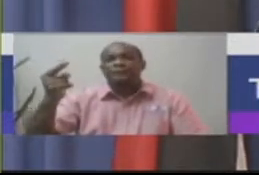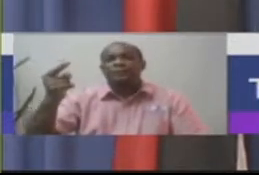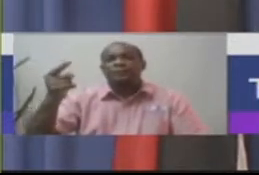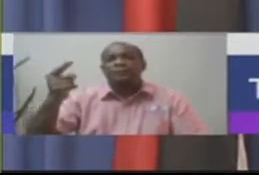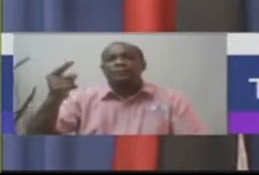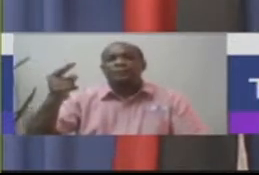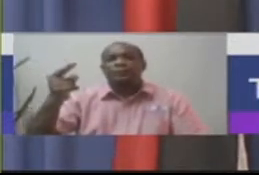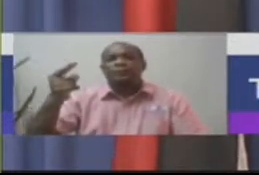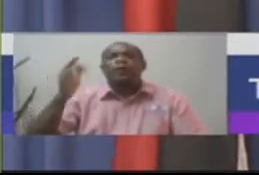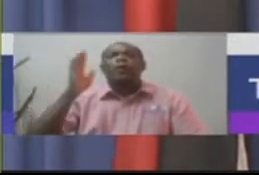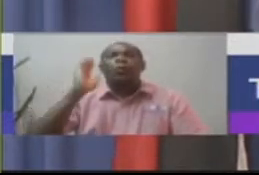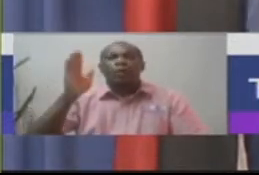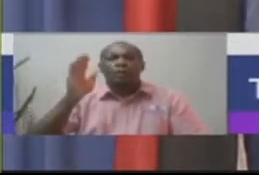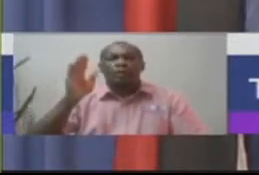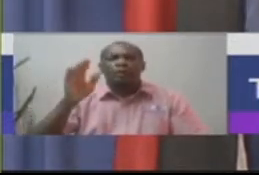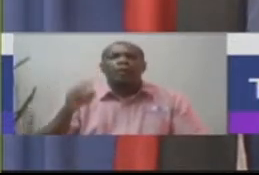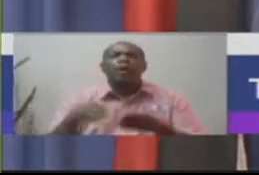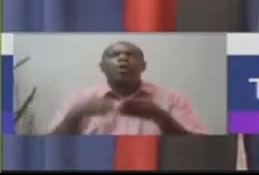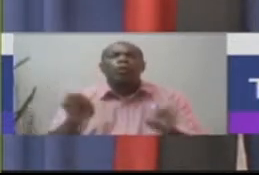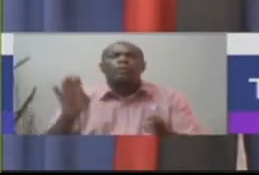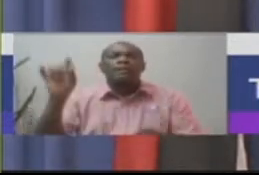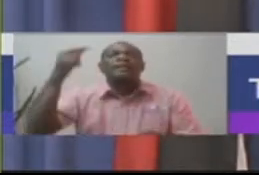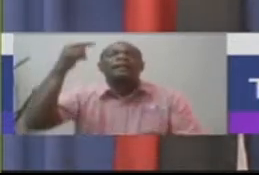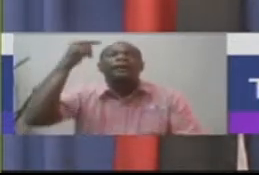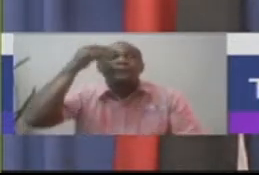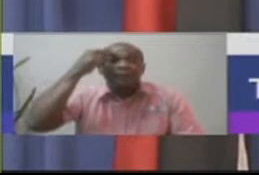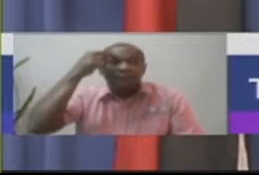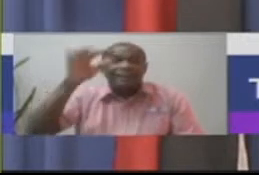will open government construction